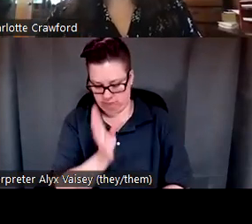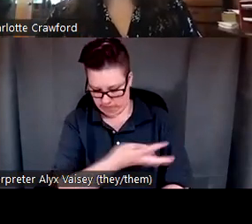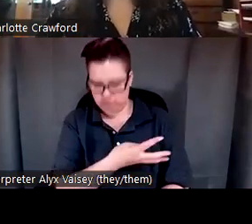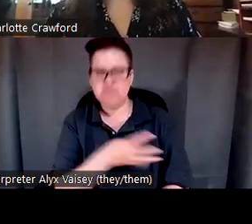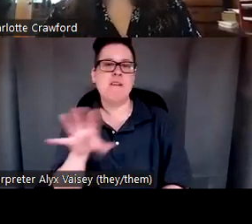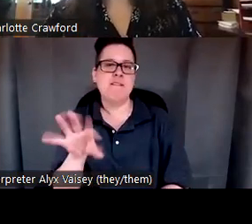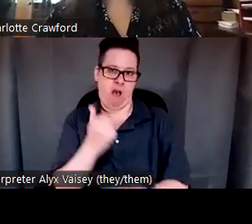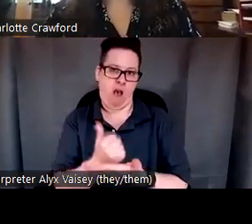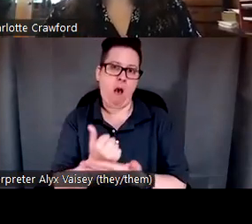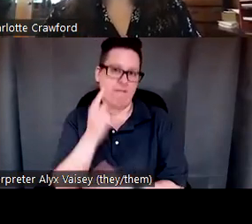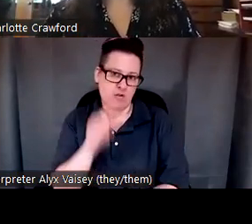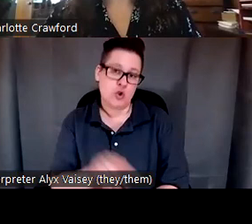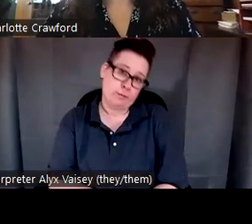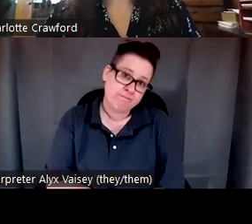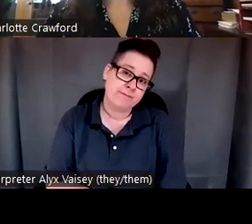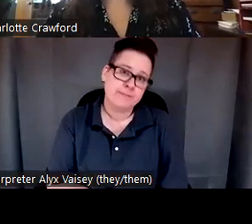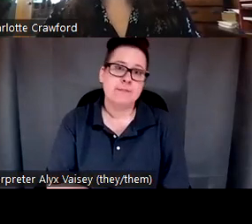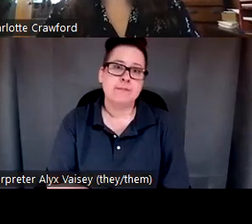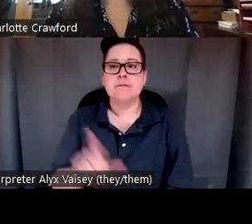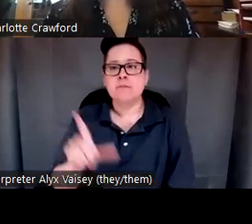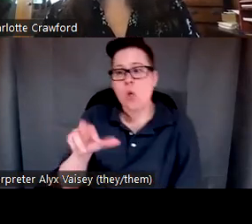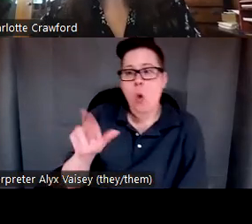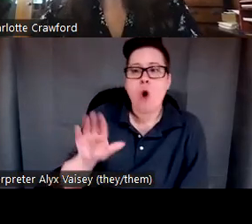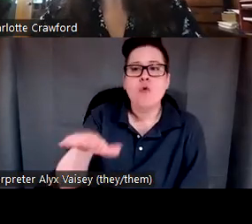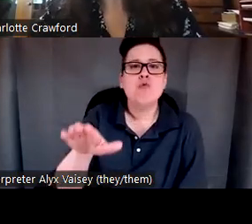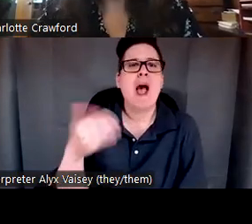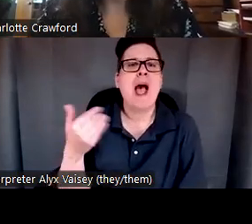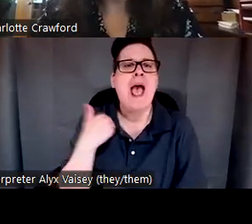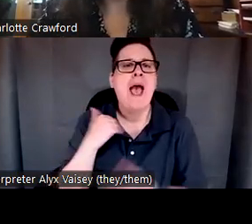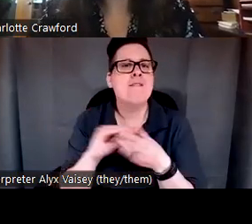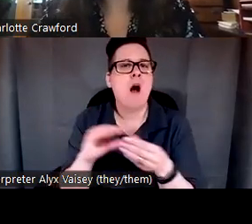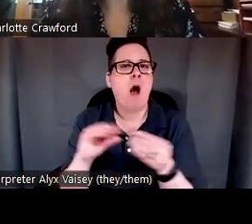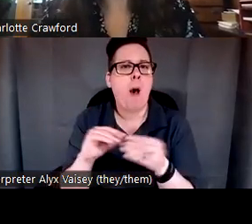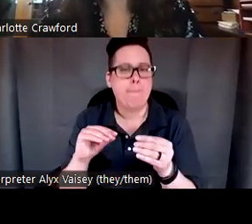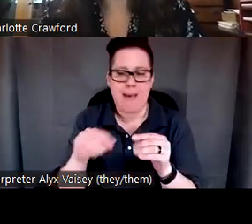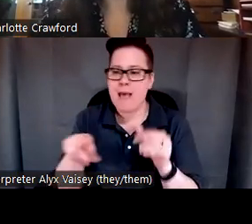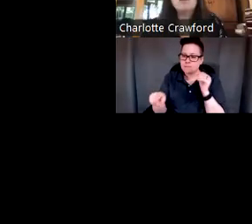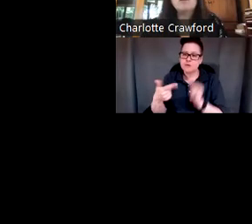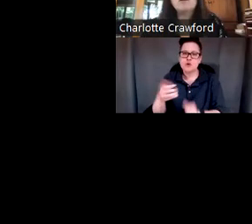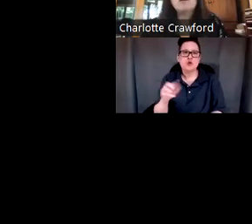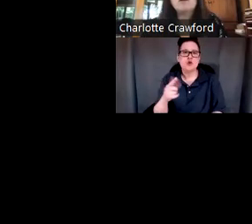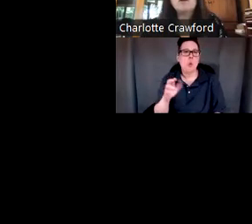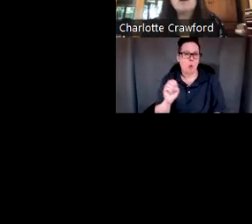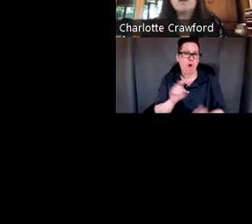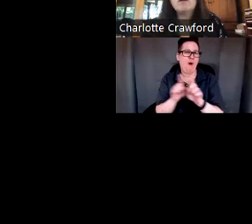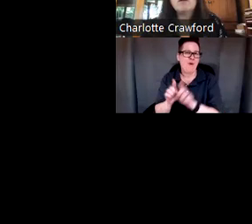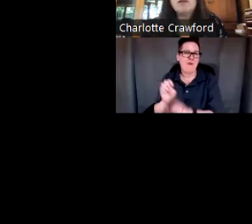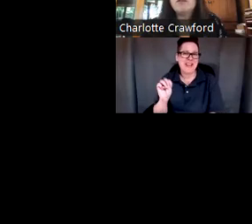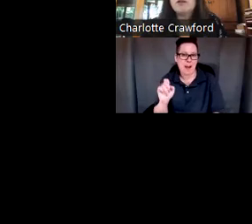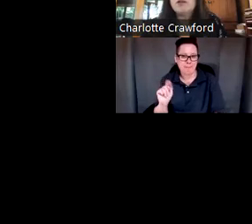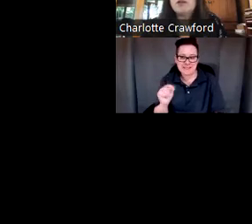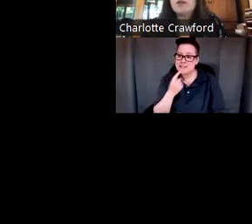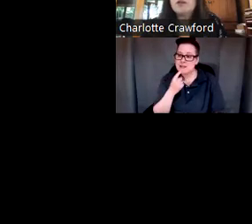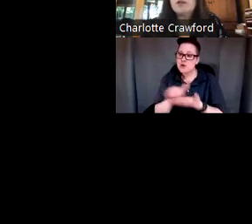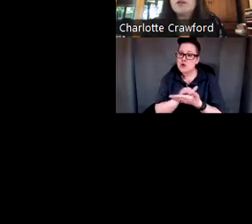No questions asked. Charlotte, it's Laura. Yes. There is a Yes. comment in the chat from George, who's also an EMT, and he says New